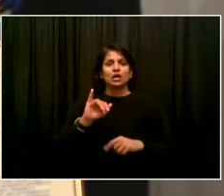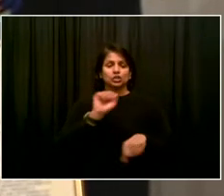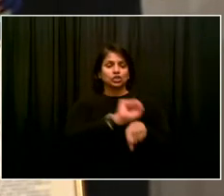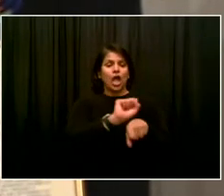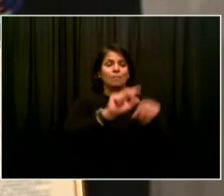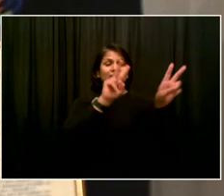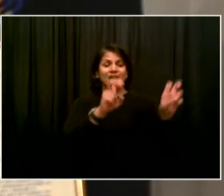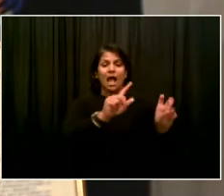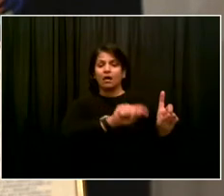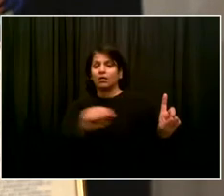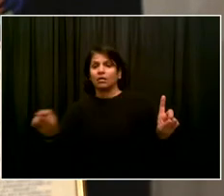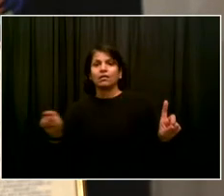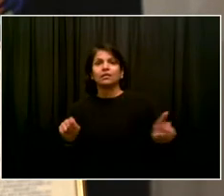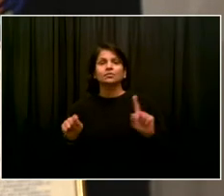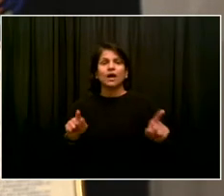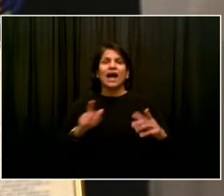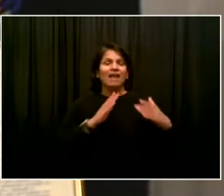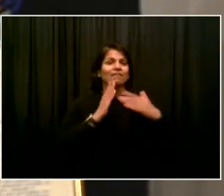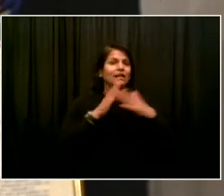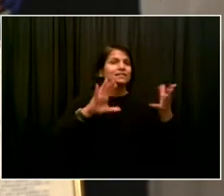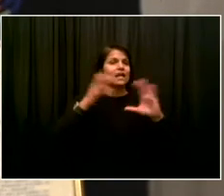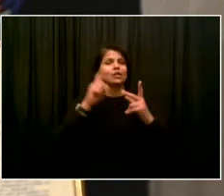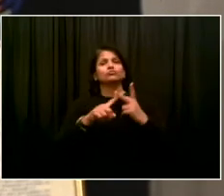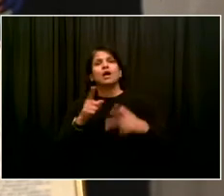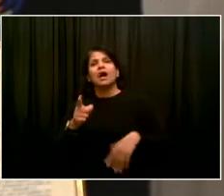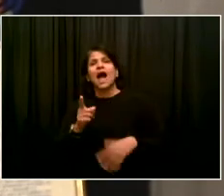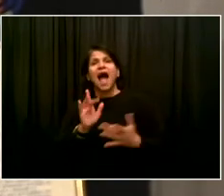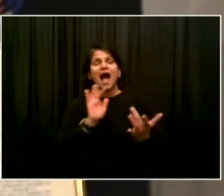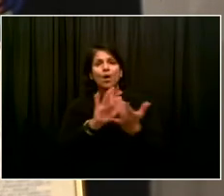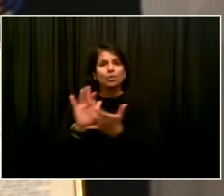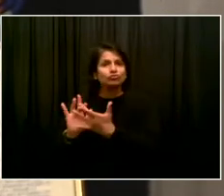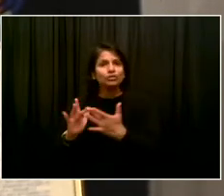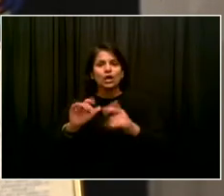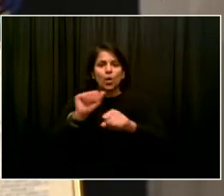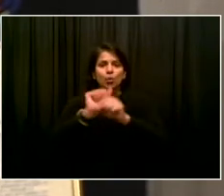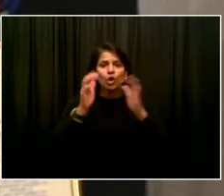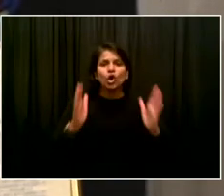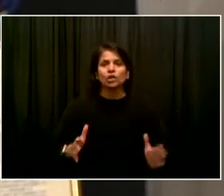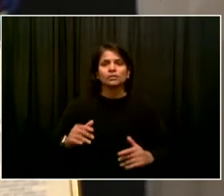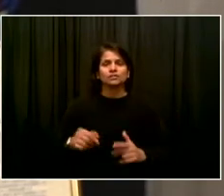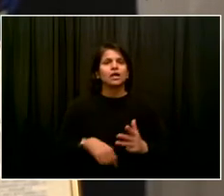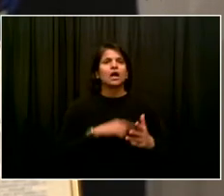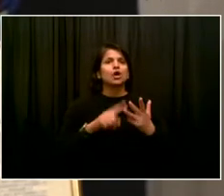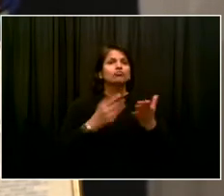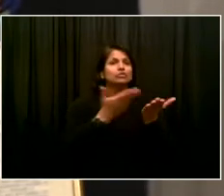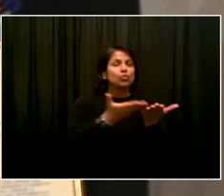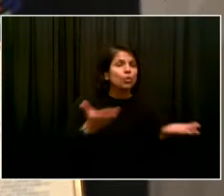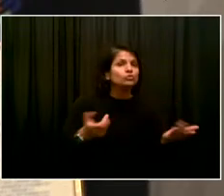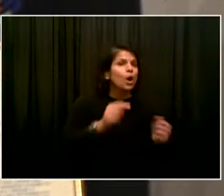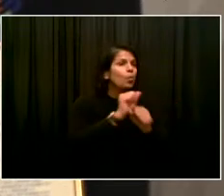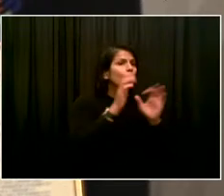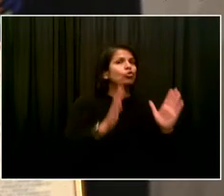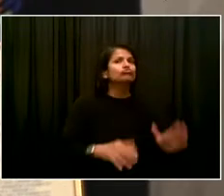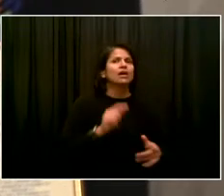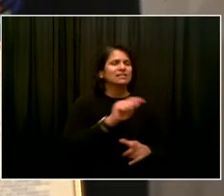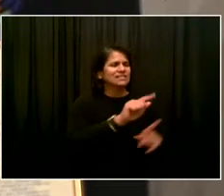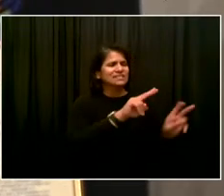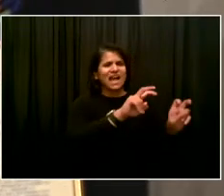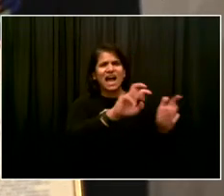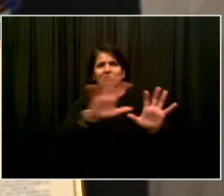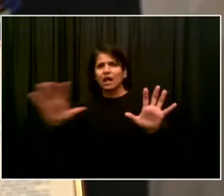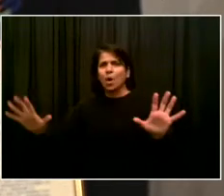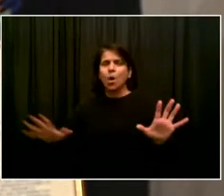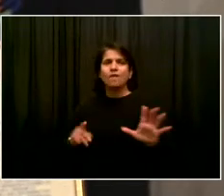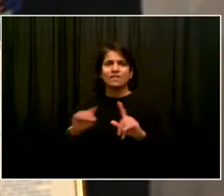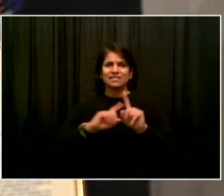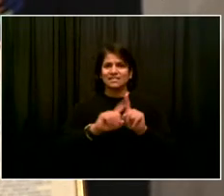a title. But you know, we are all, like, I think we stand under what we call a credible messenger movement, you know? And so we really